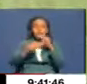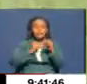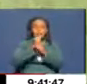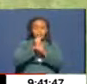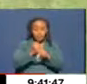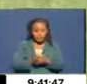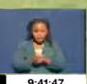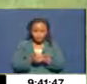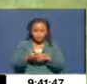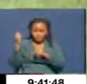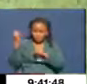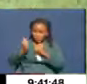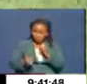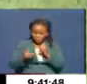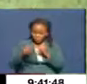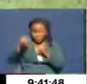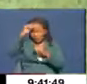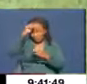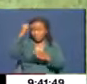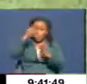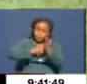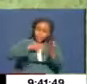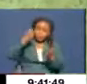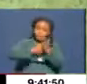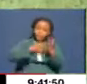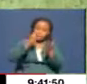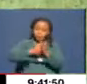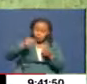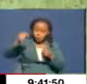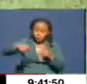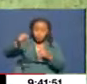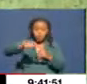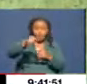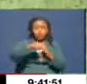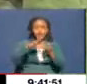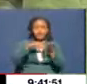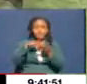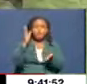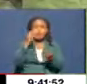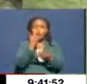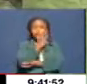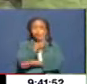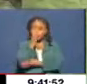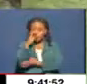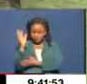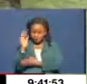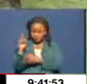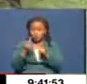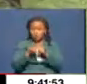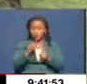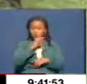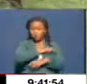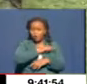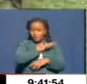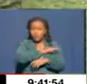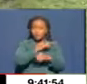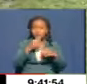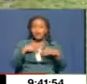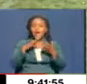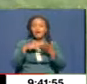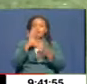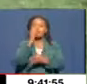ongoing efforts by the government to increase forest cover has received a major boost with the World Wide Fund for Nature moving to create new forests in Lake